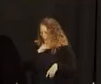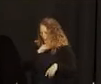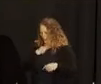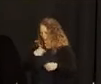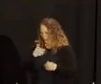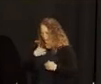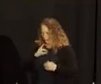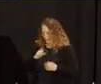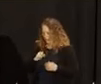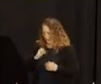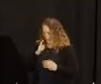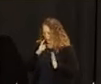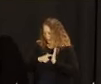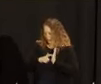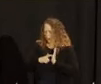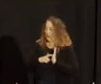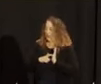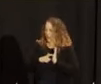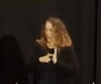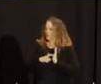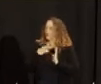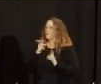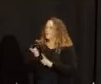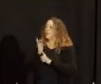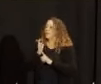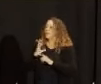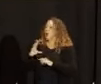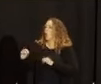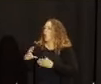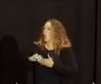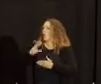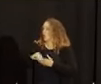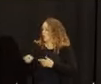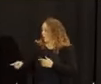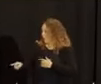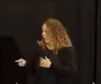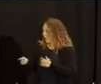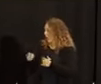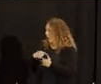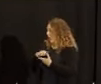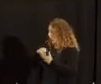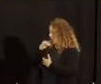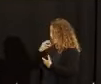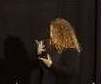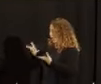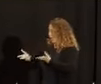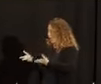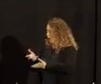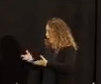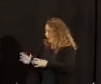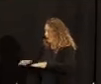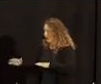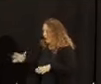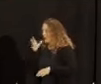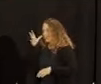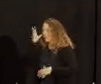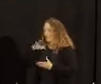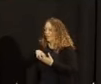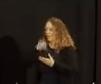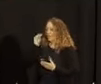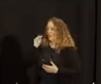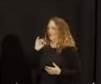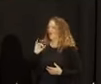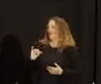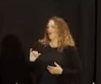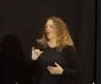moments of co-learning and sharing between disabled kids and their parents as their